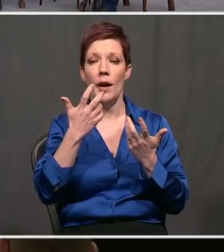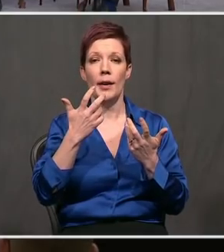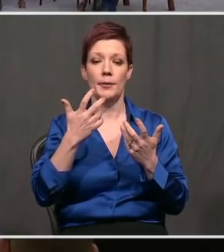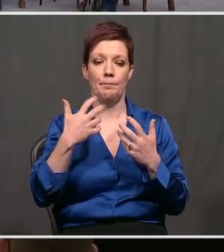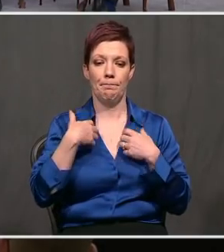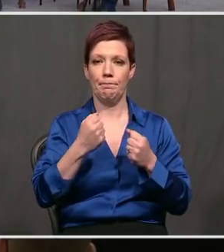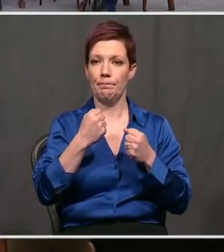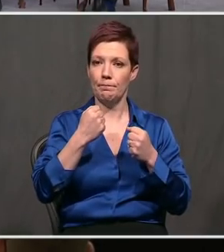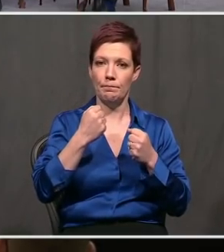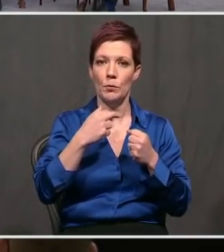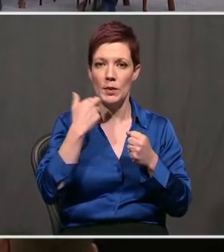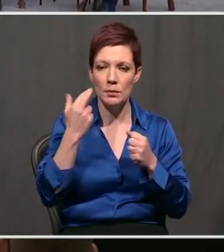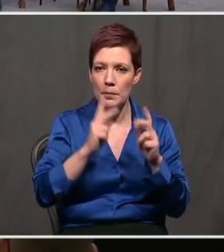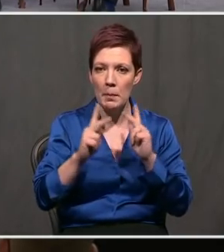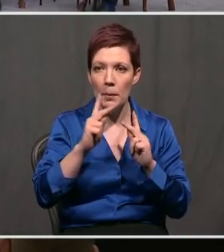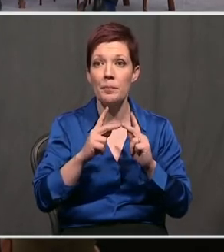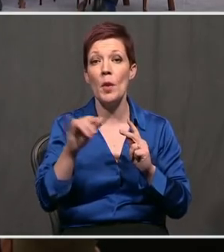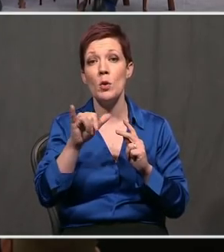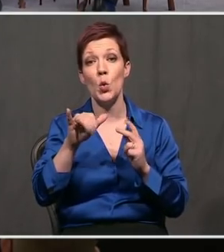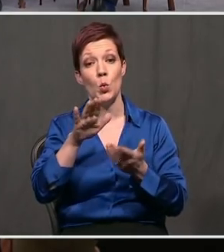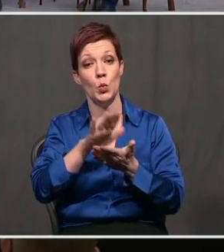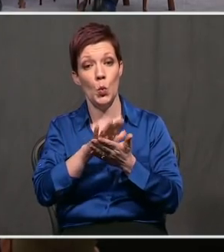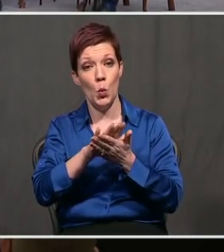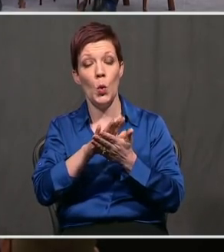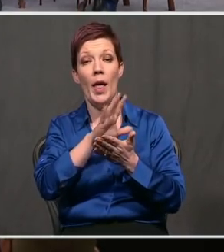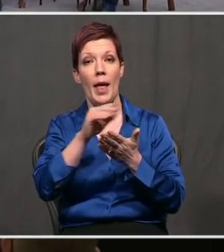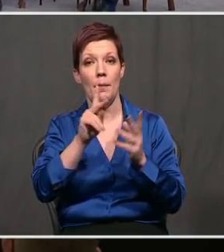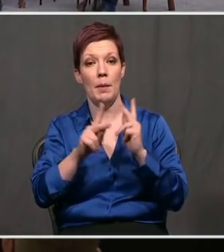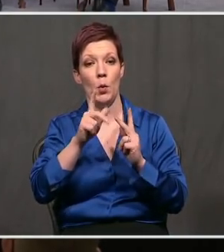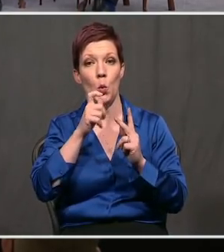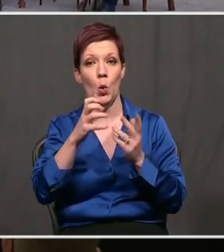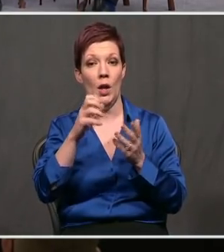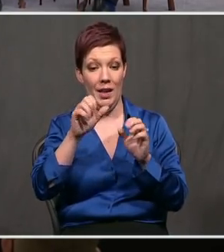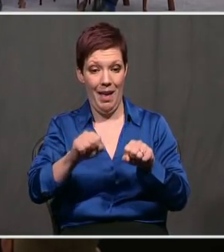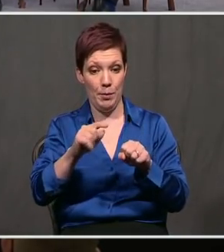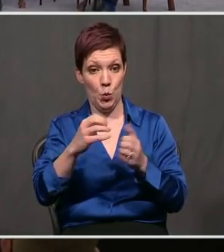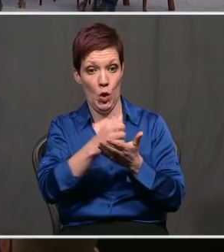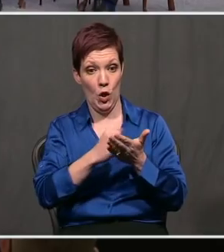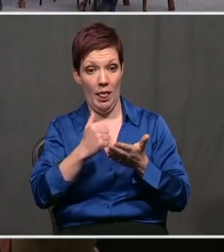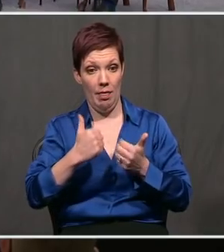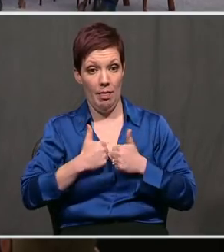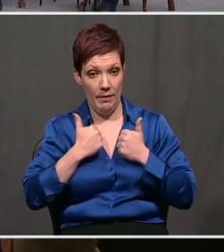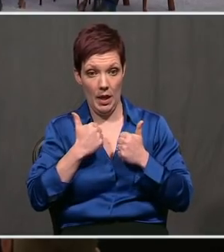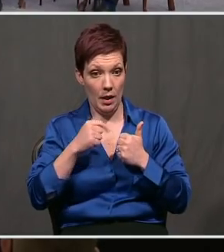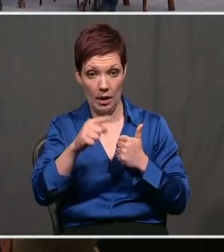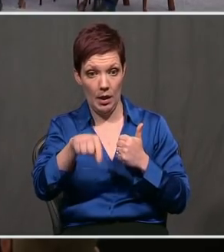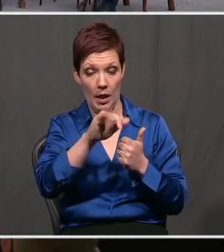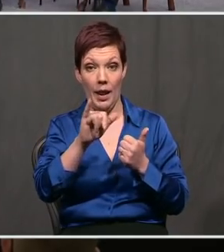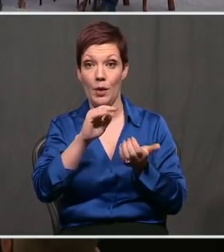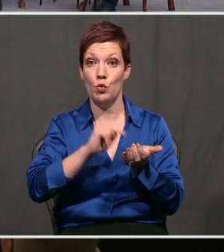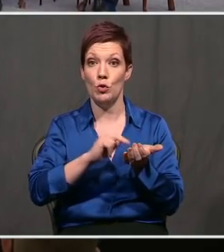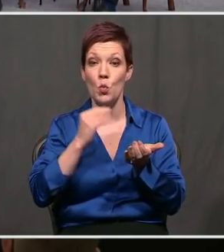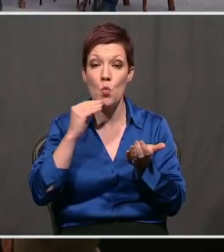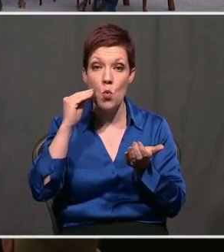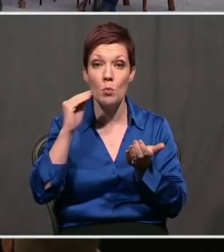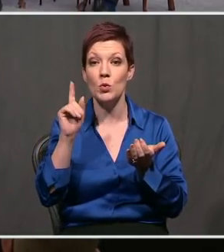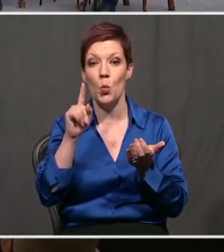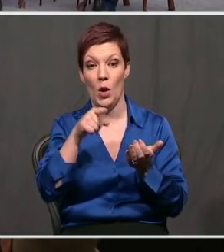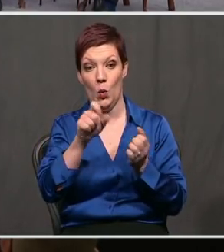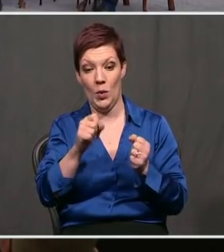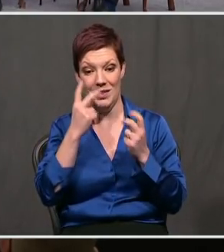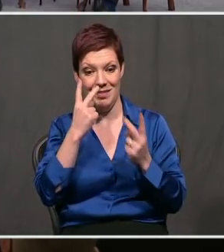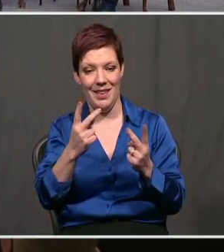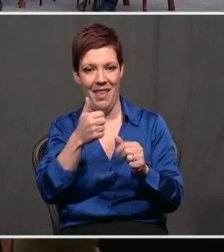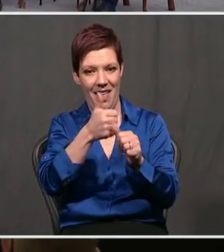on making sure kids were in school, people were able to earn a living. And you know, if you look at what we can do with nursing homes, we could have